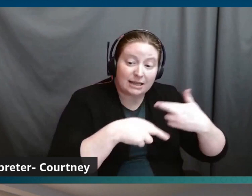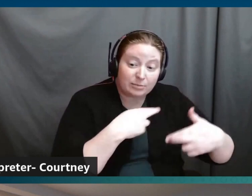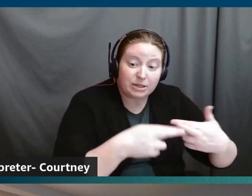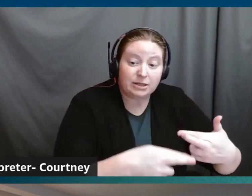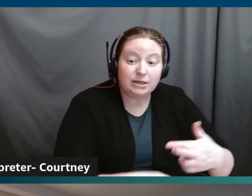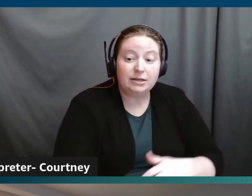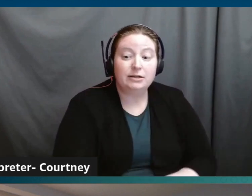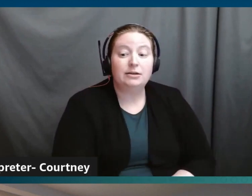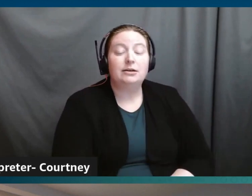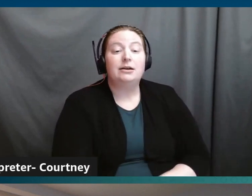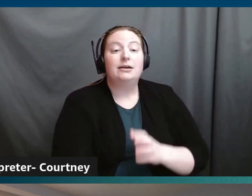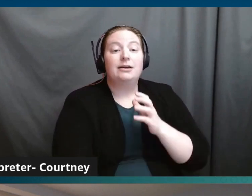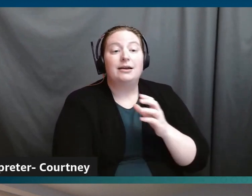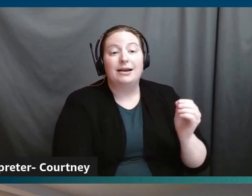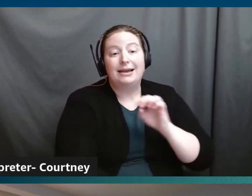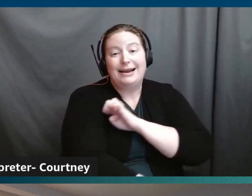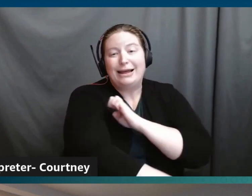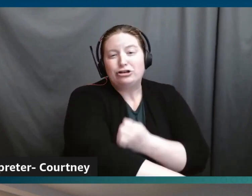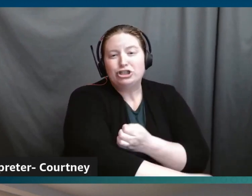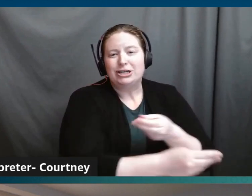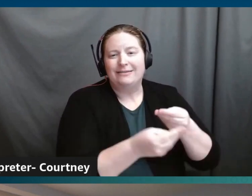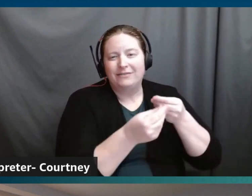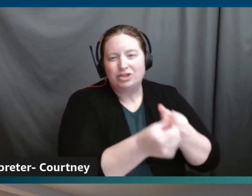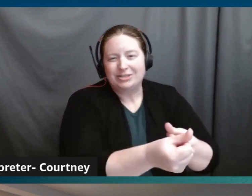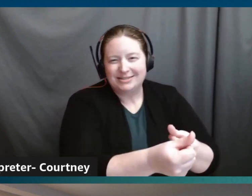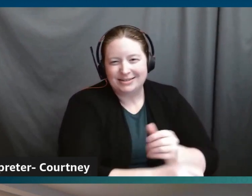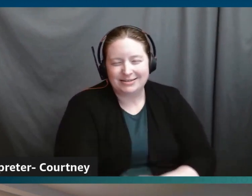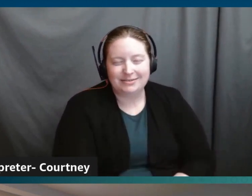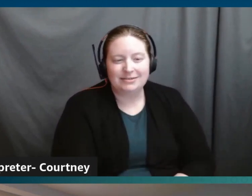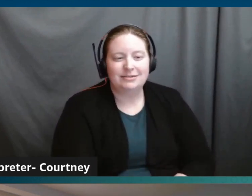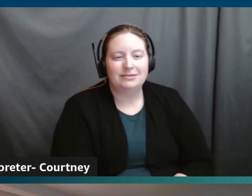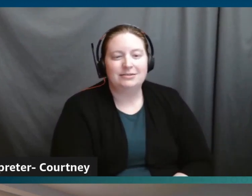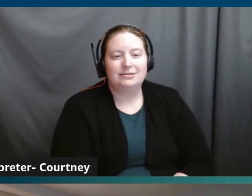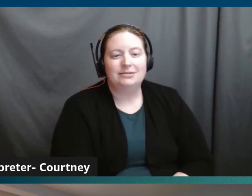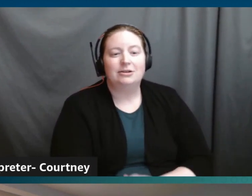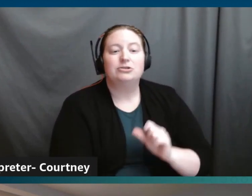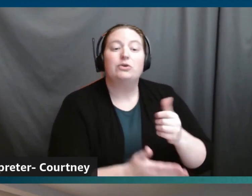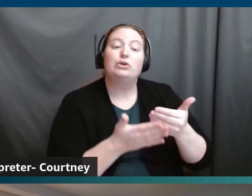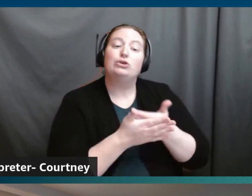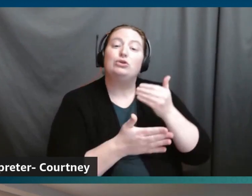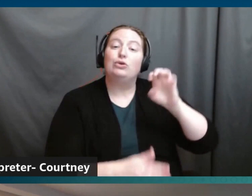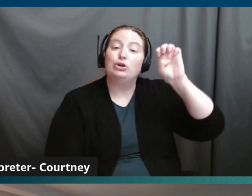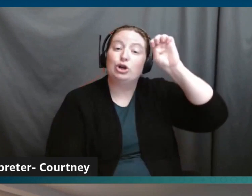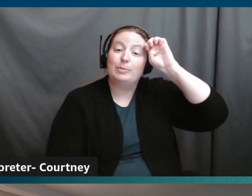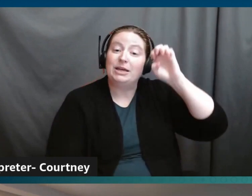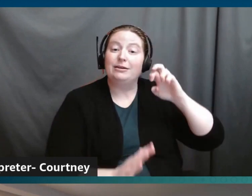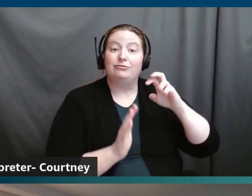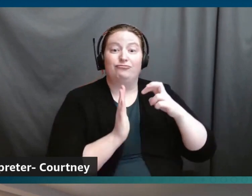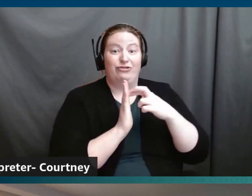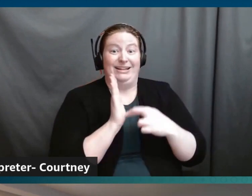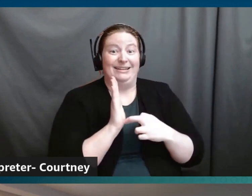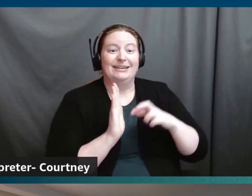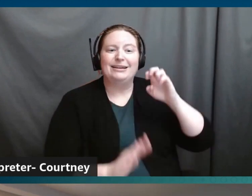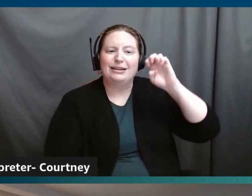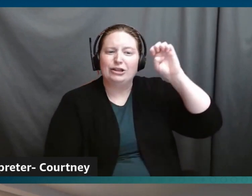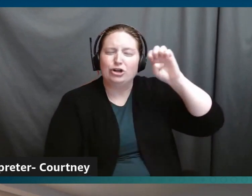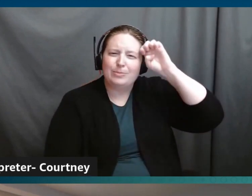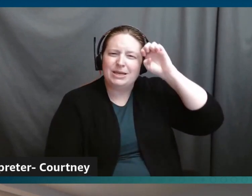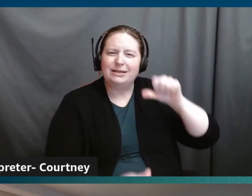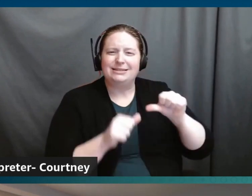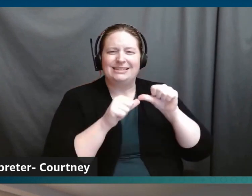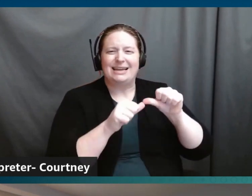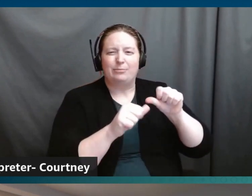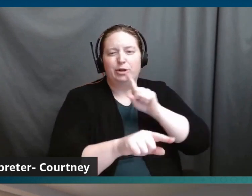recyclability, and energy efficiency. Right? So the new European Regulatory Reporting Standards, called the European Sustainability